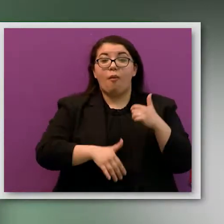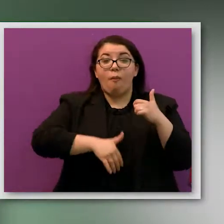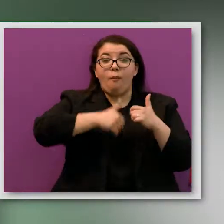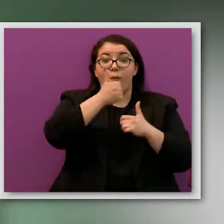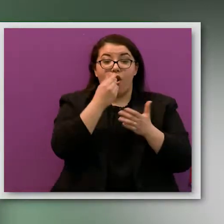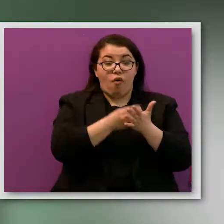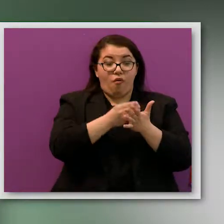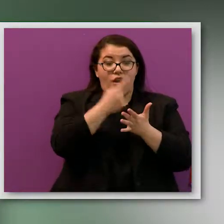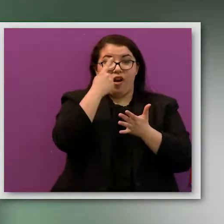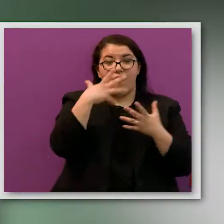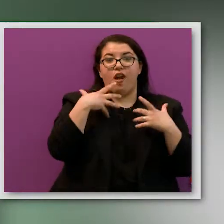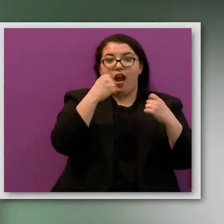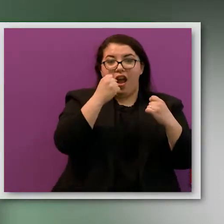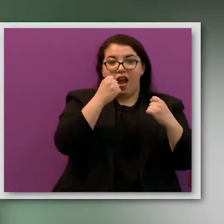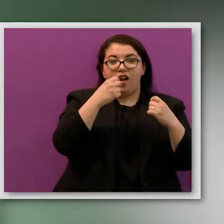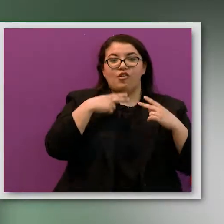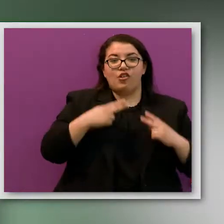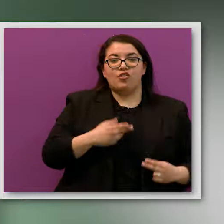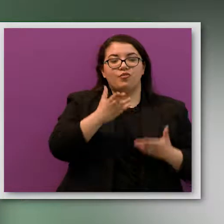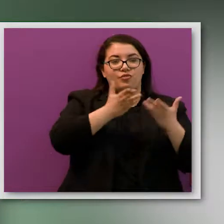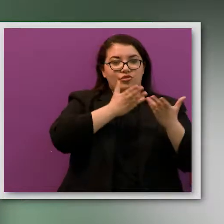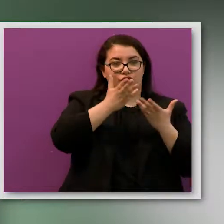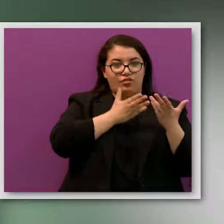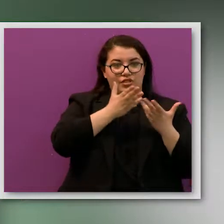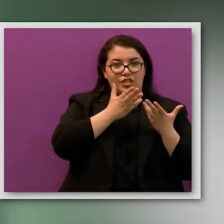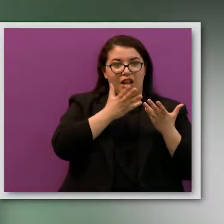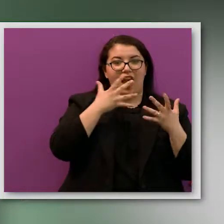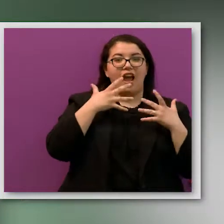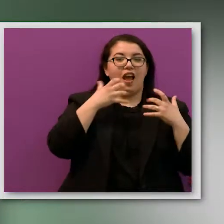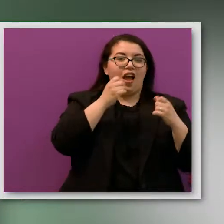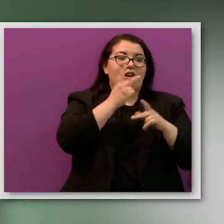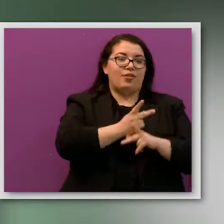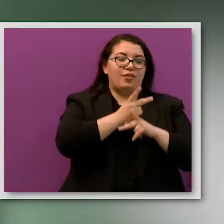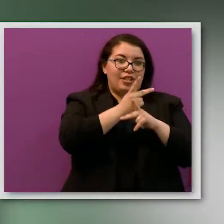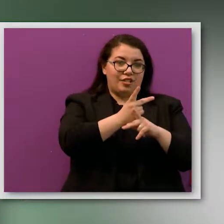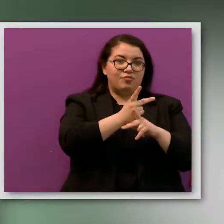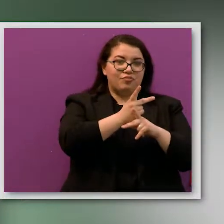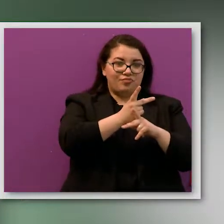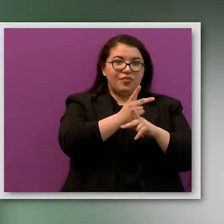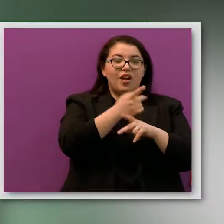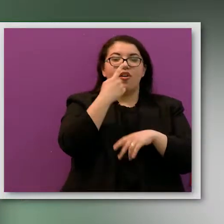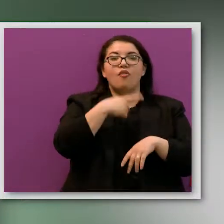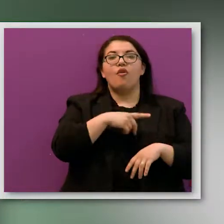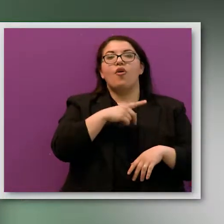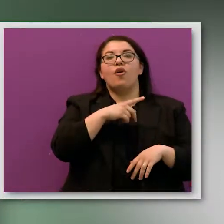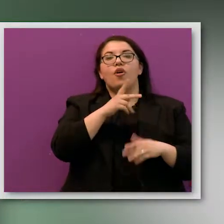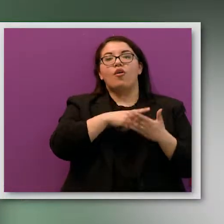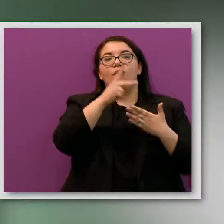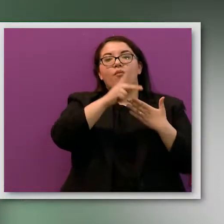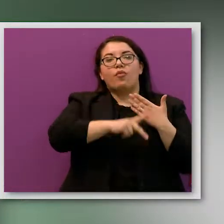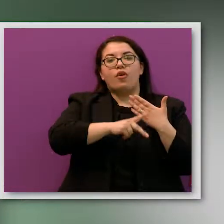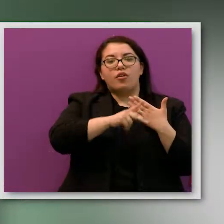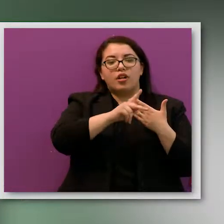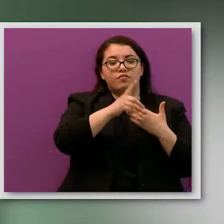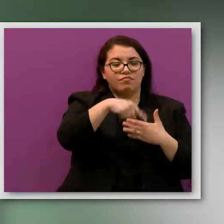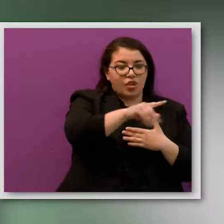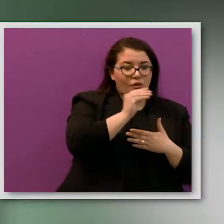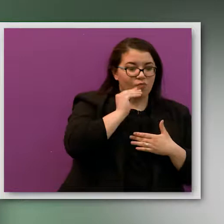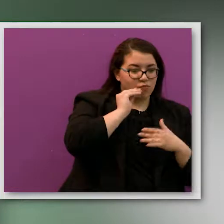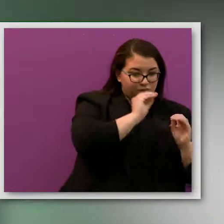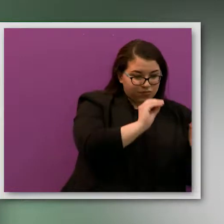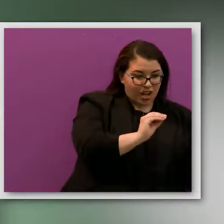human services area. So this is for our healthcare services. This is for our programs to help make homelessness rare, brief,